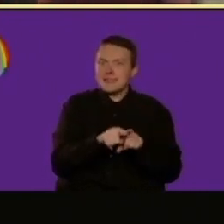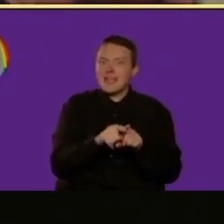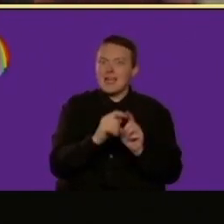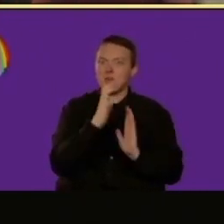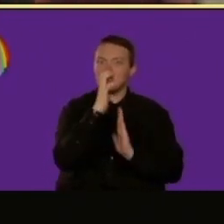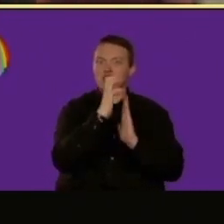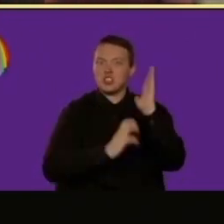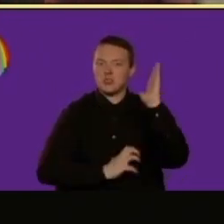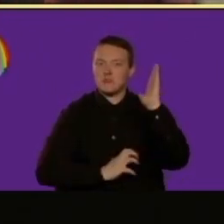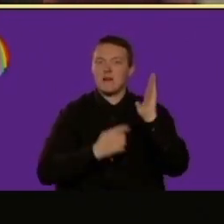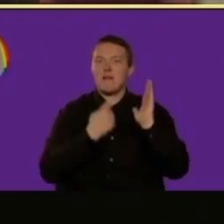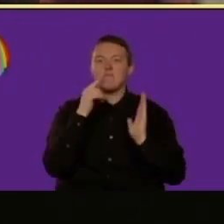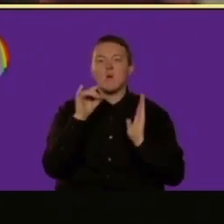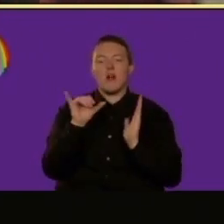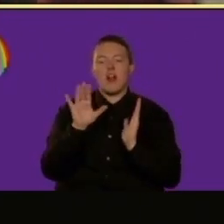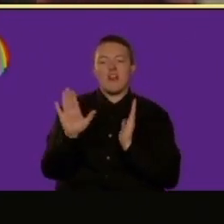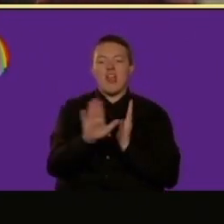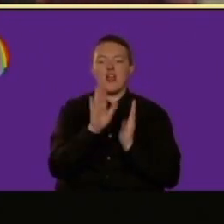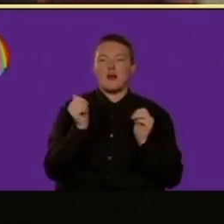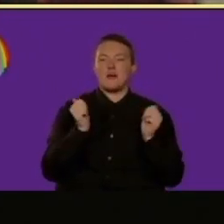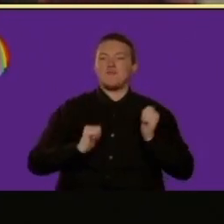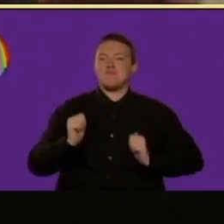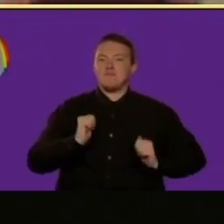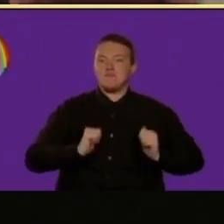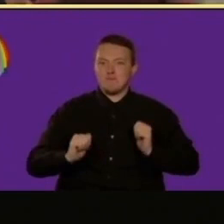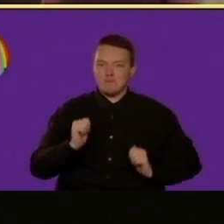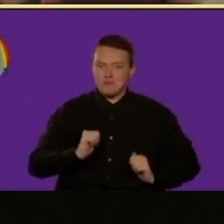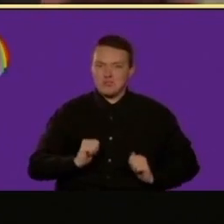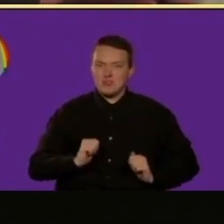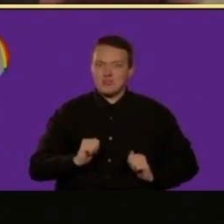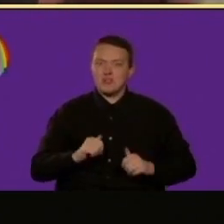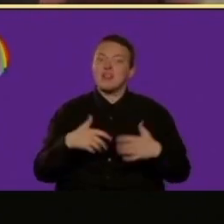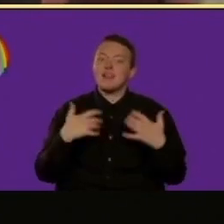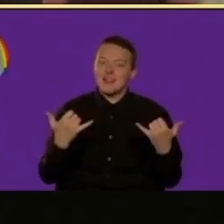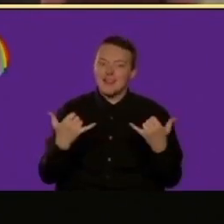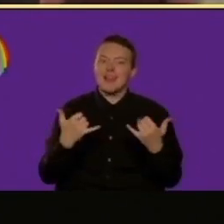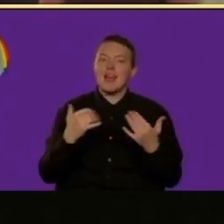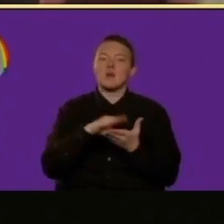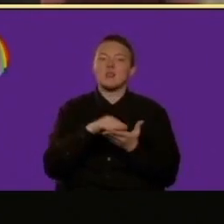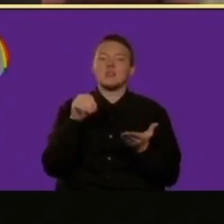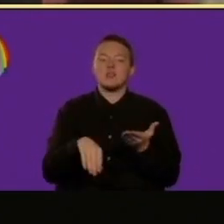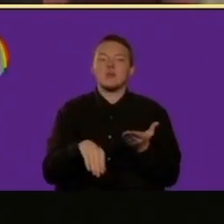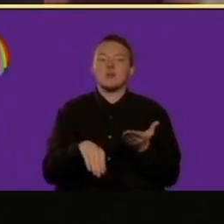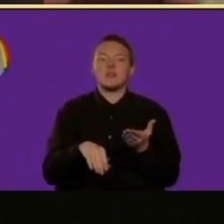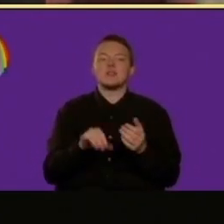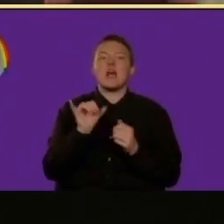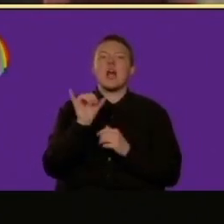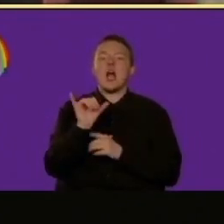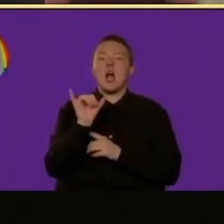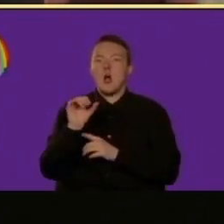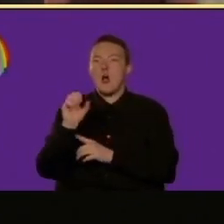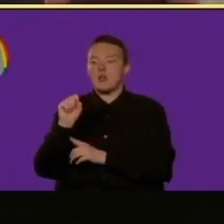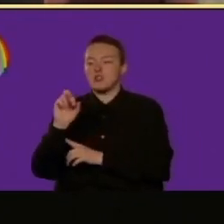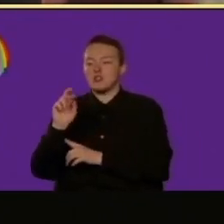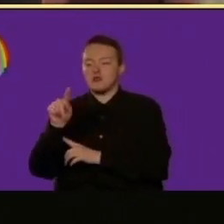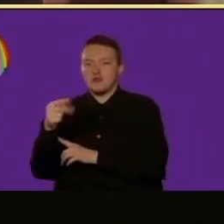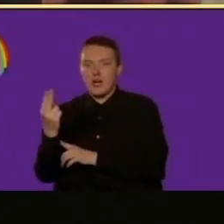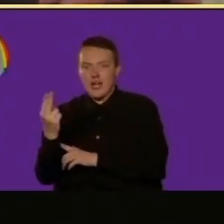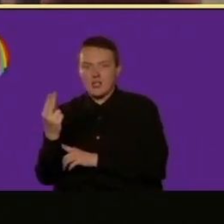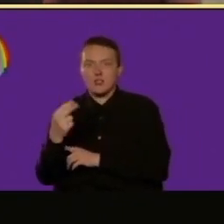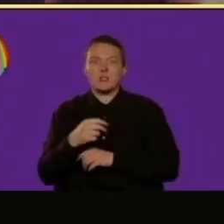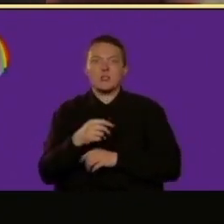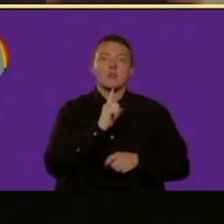a language arts class and they must always write during these classes. In the end, the